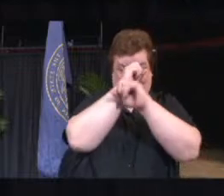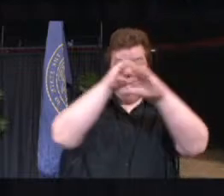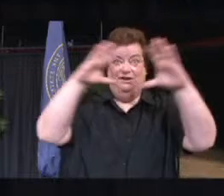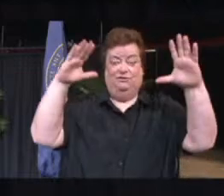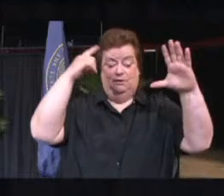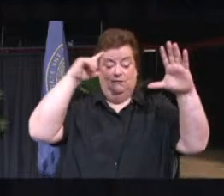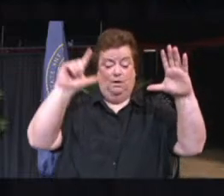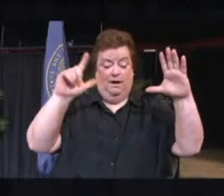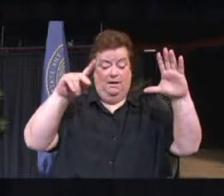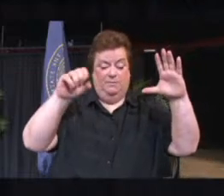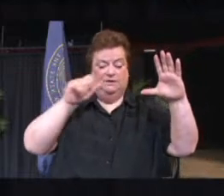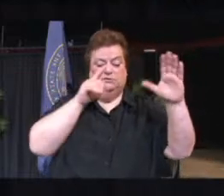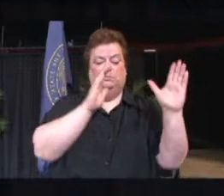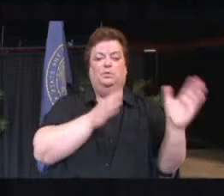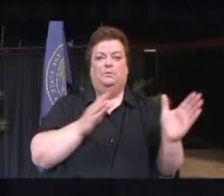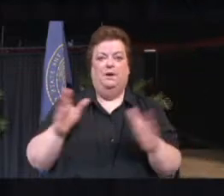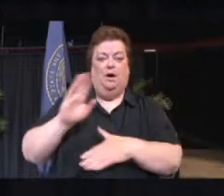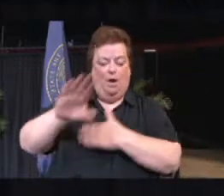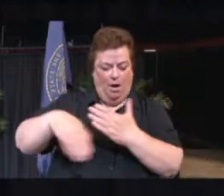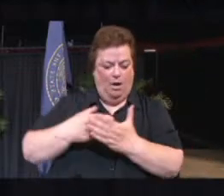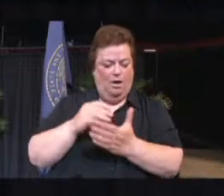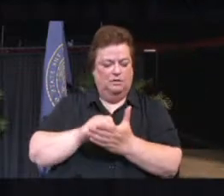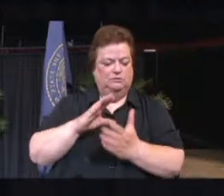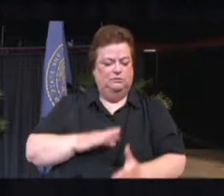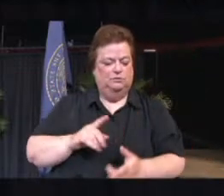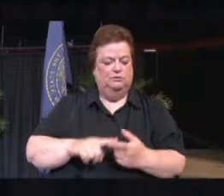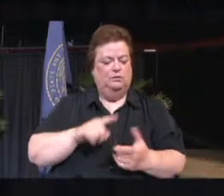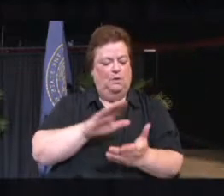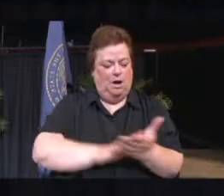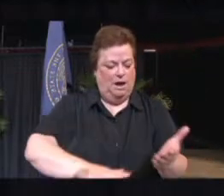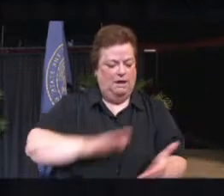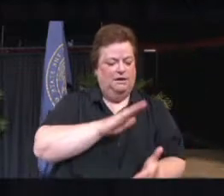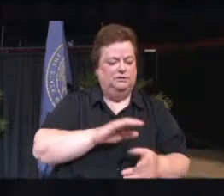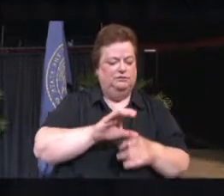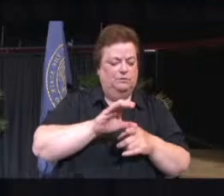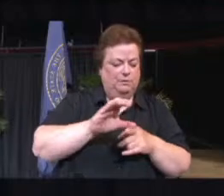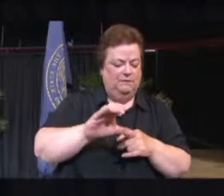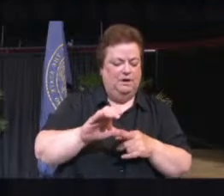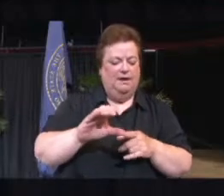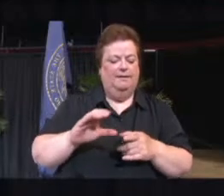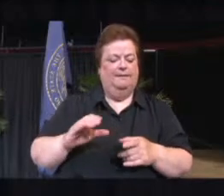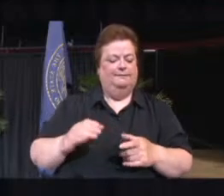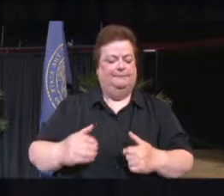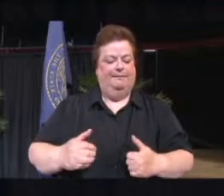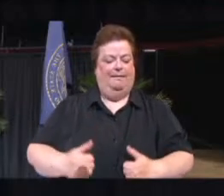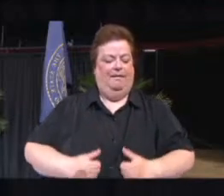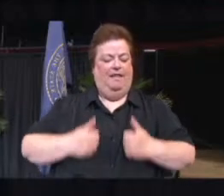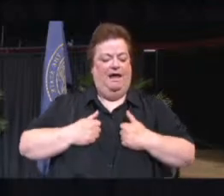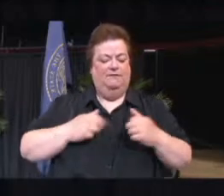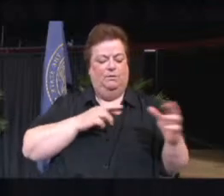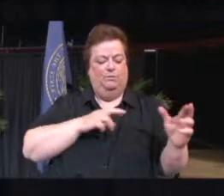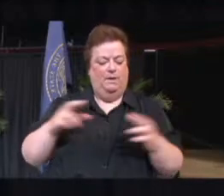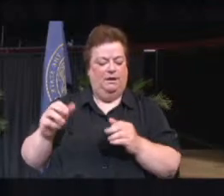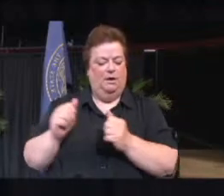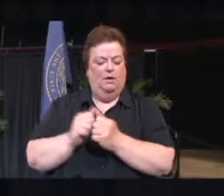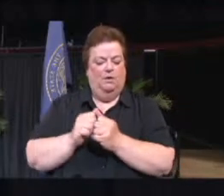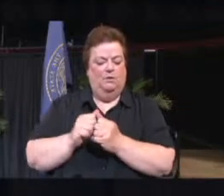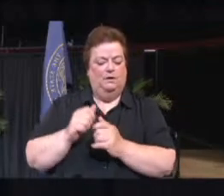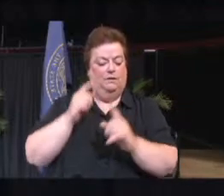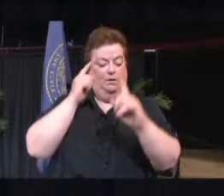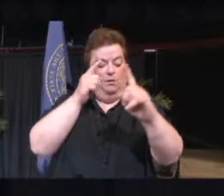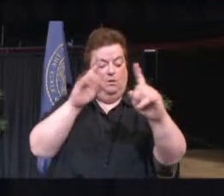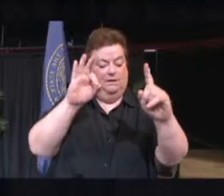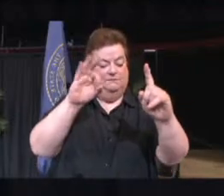is to prepare all students to be college, career, and civic life ready with a goal of 90% on-time